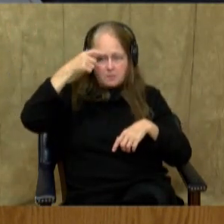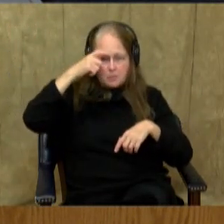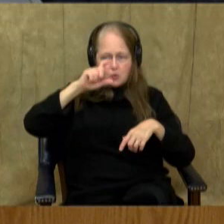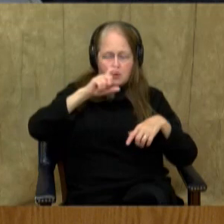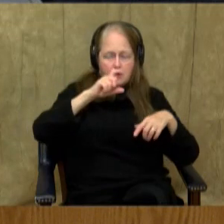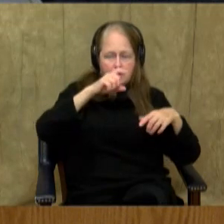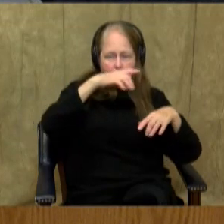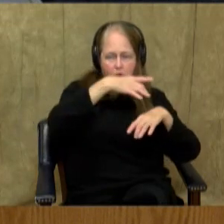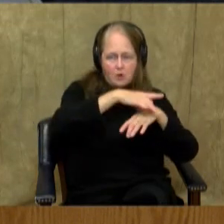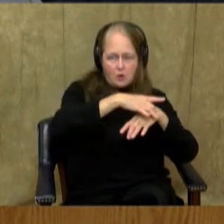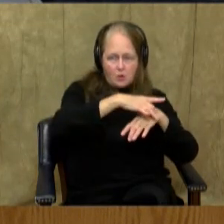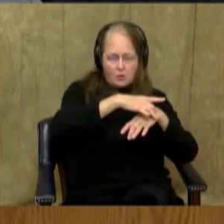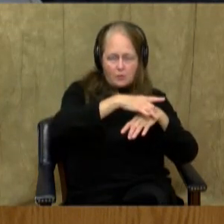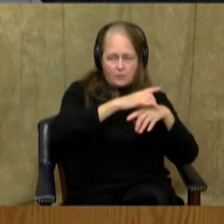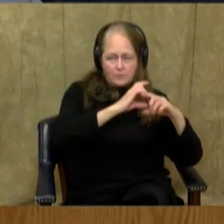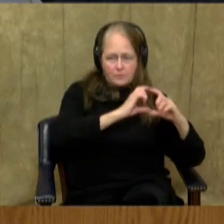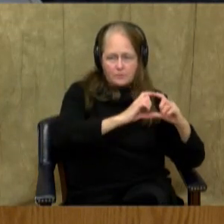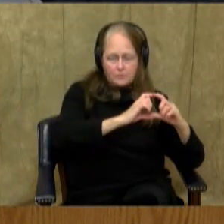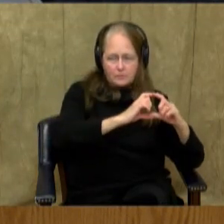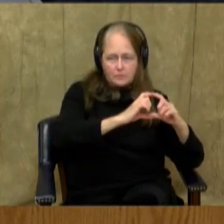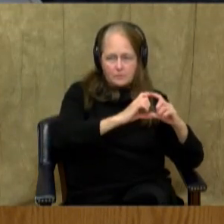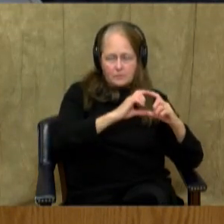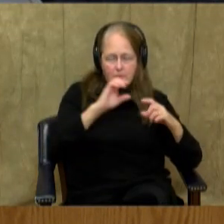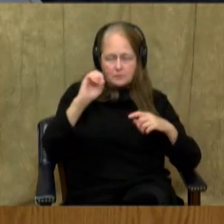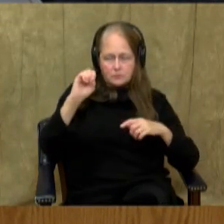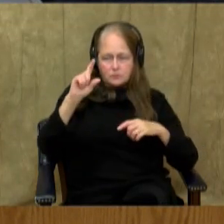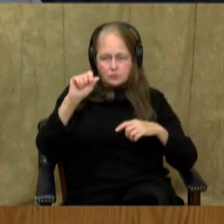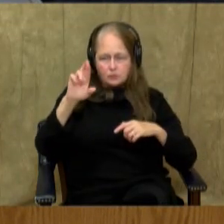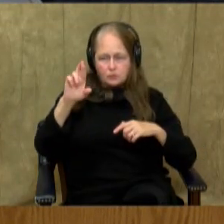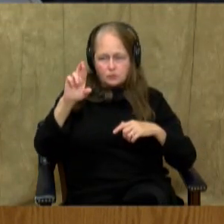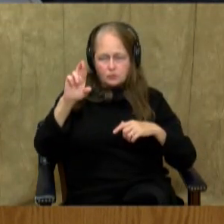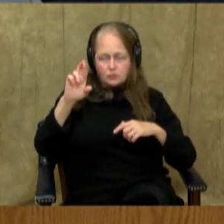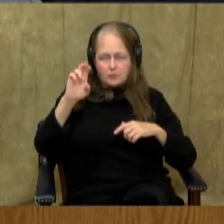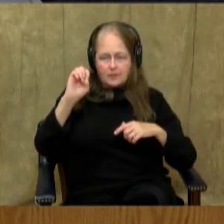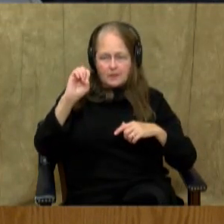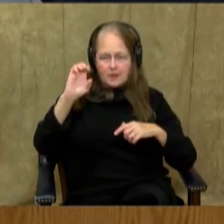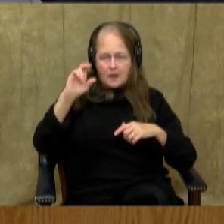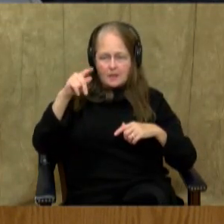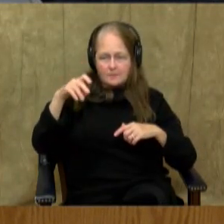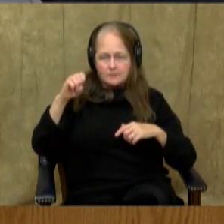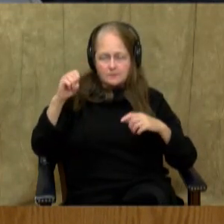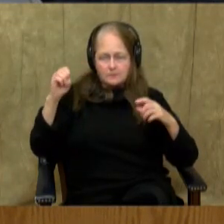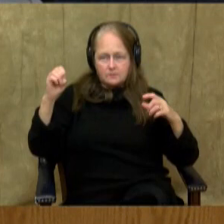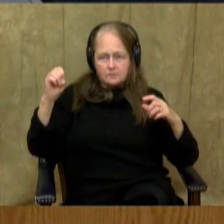moon position. A solar eclipse can only happen in that position.